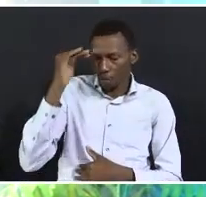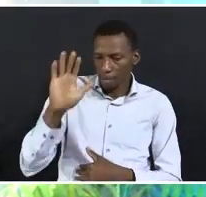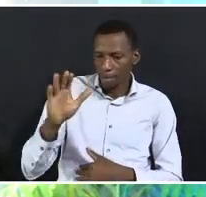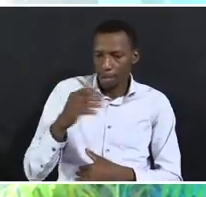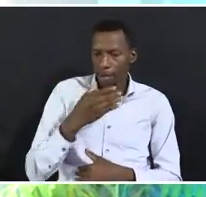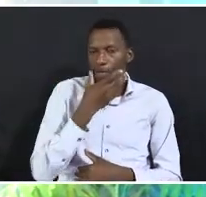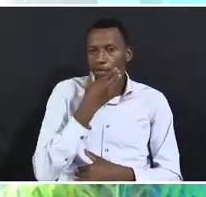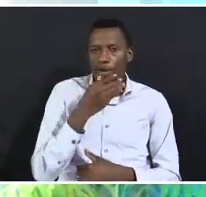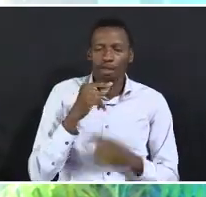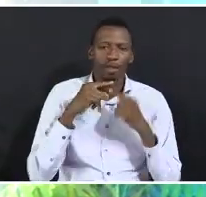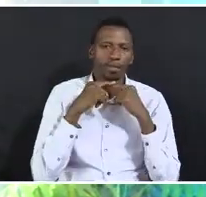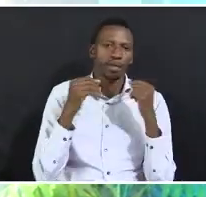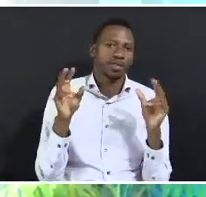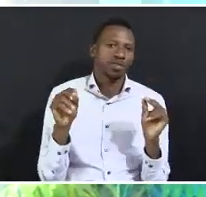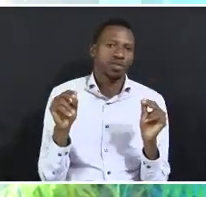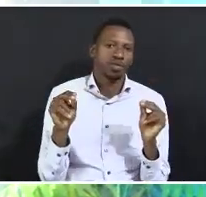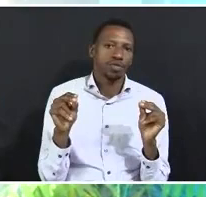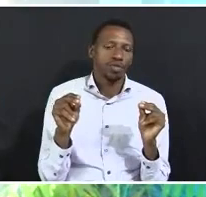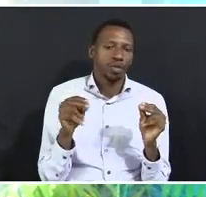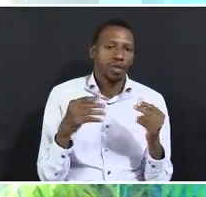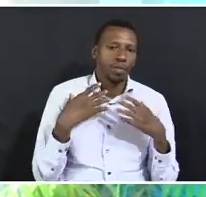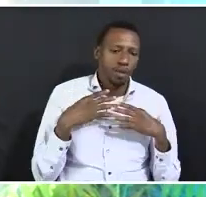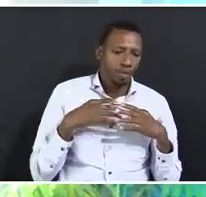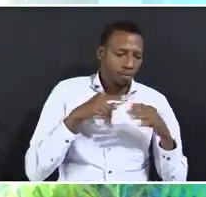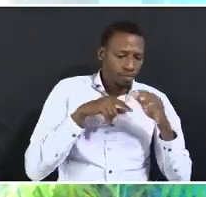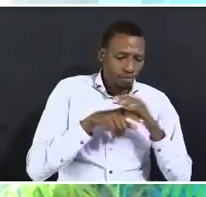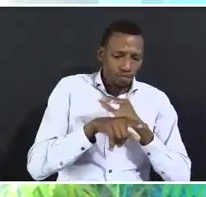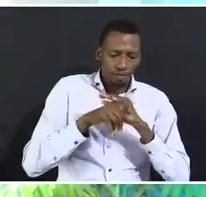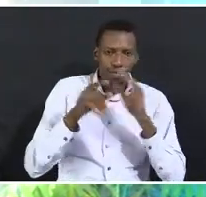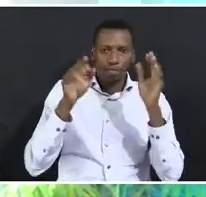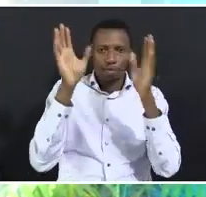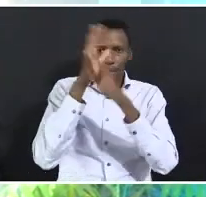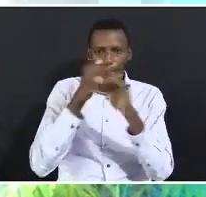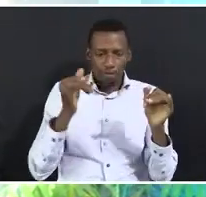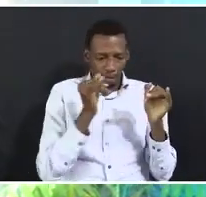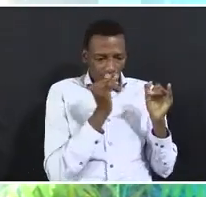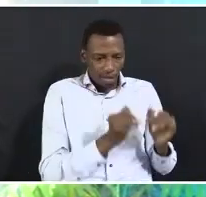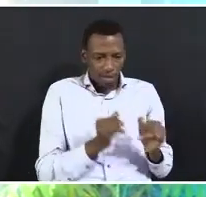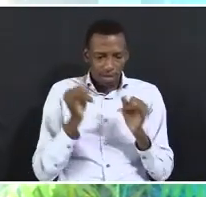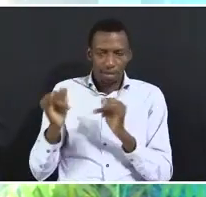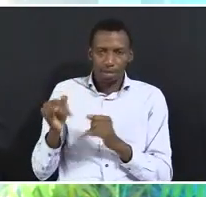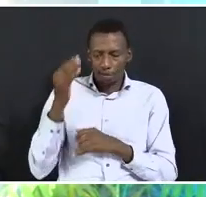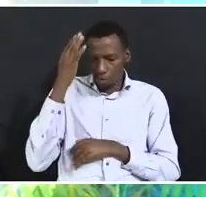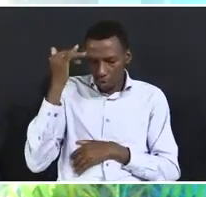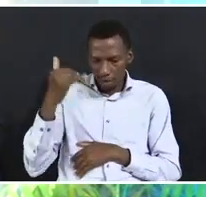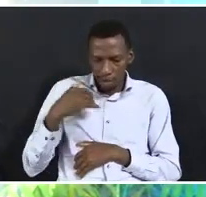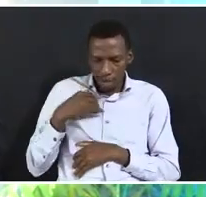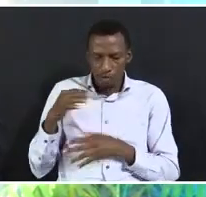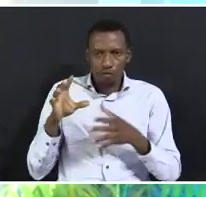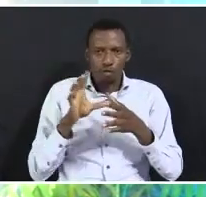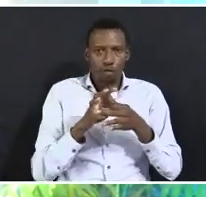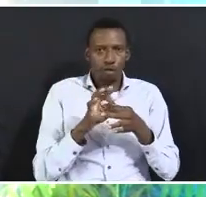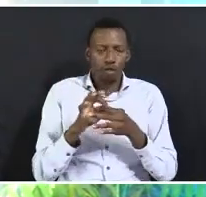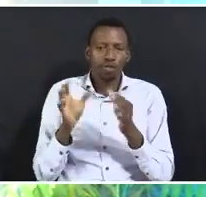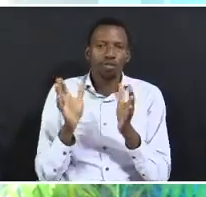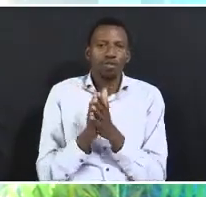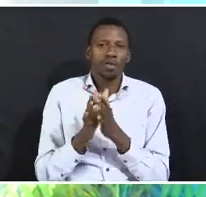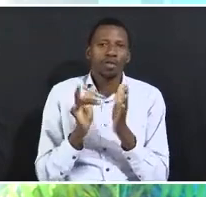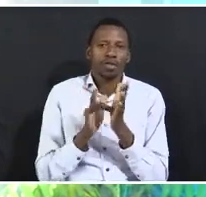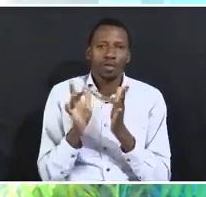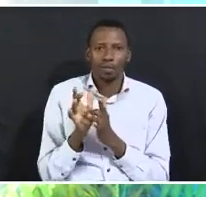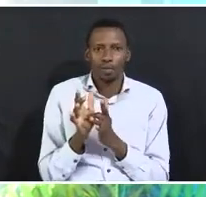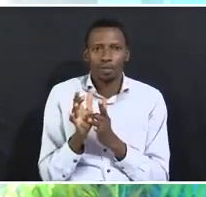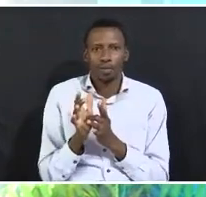No. People will go to heaven individually because they have a connection with who? Jesus. In